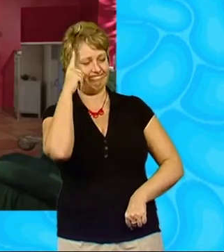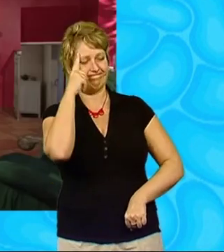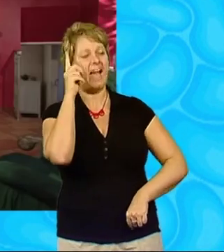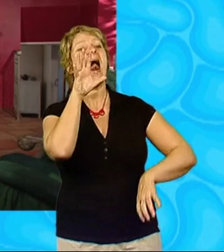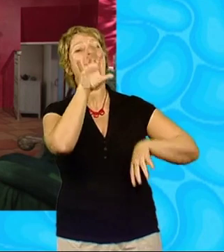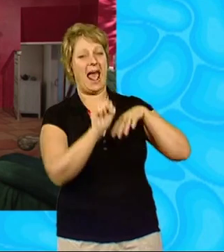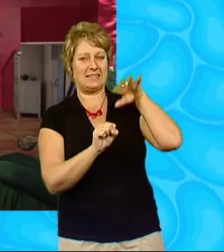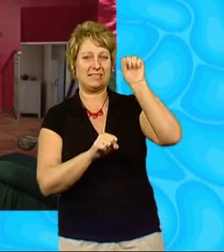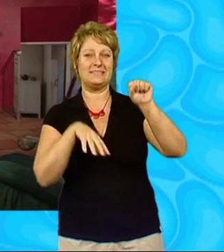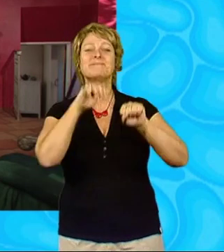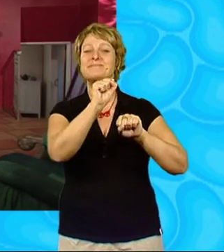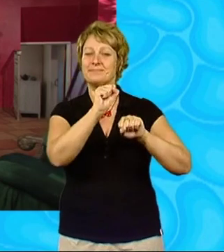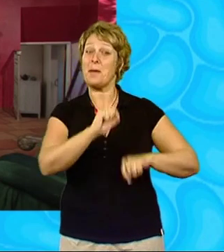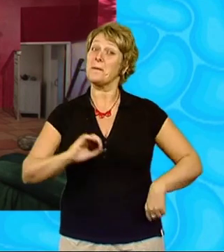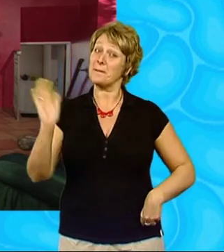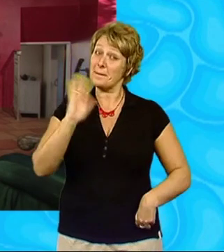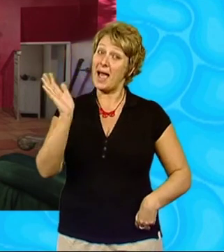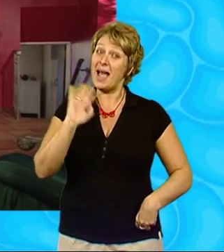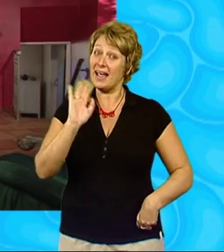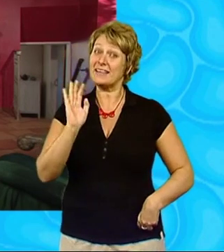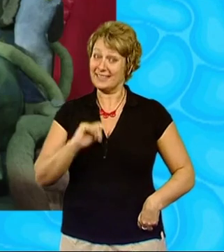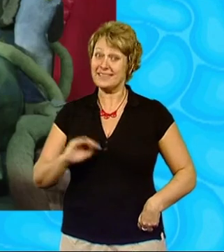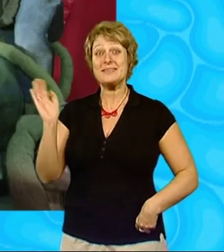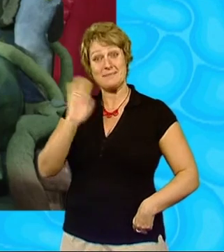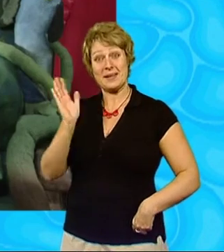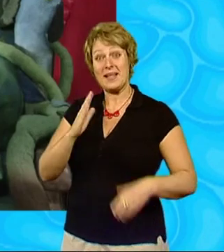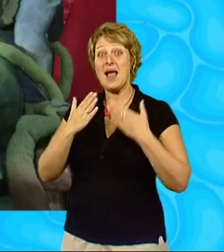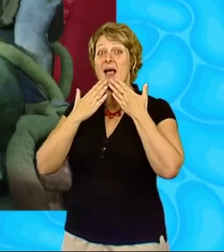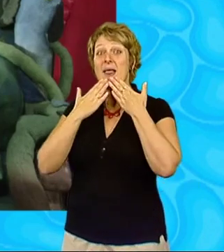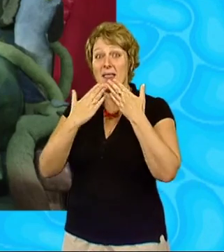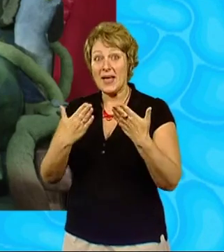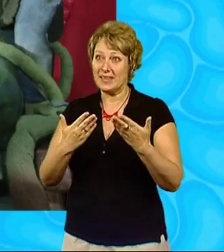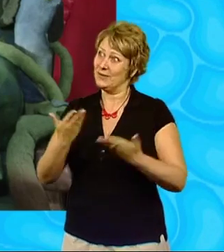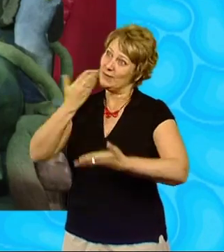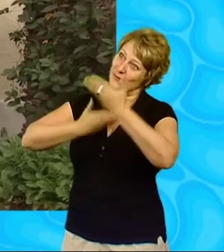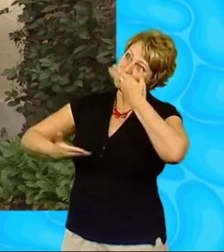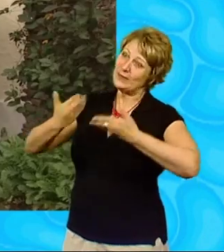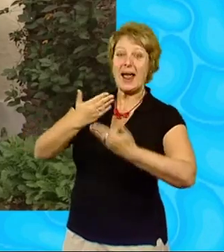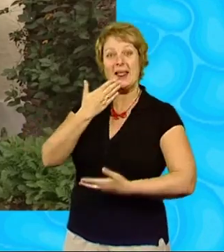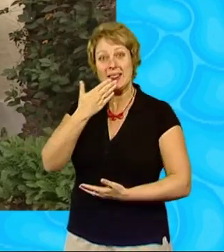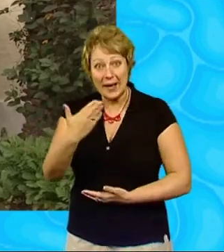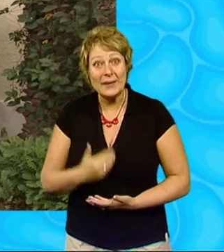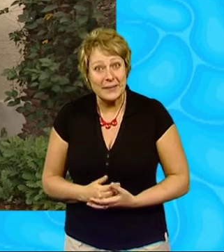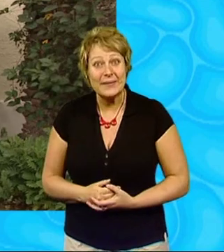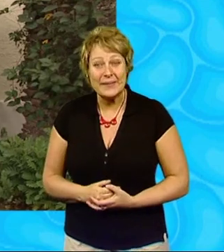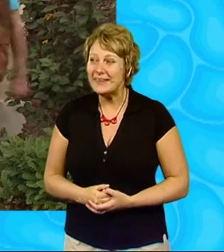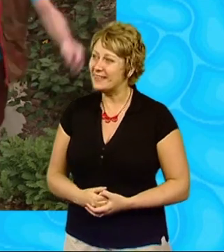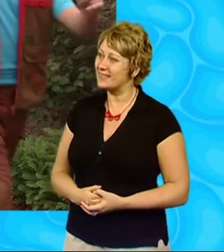Well, goodbye, everyone. Goodbye. Goodbye, Mr. Mopple. Thank you for reading the story.